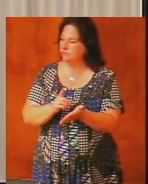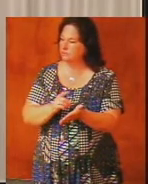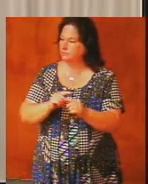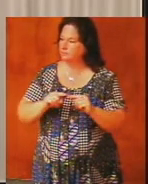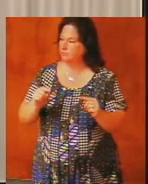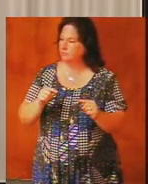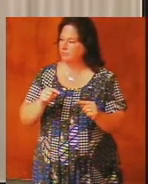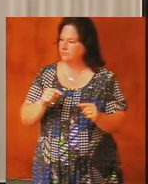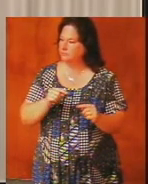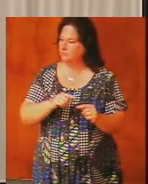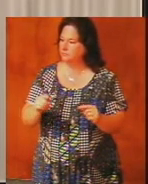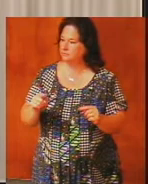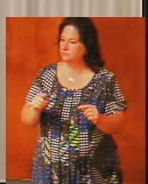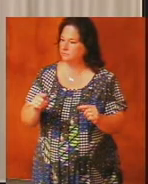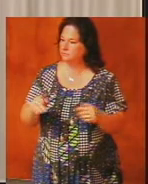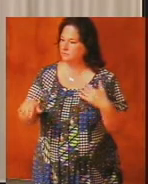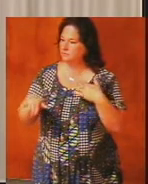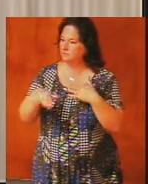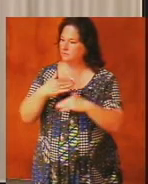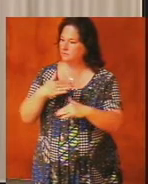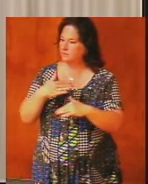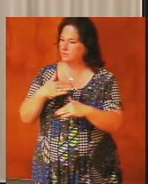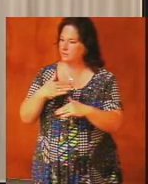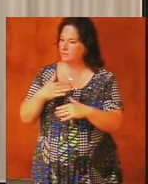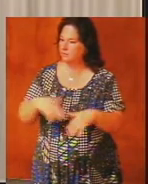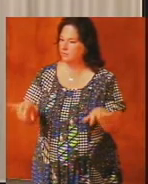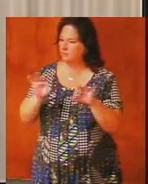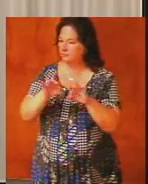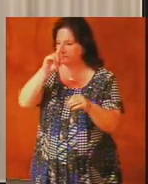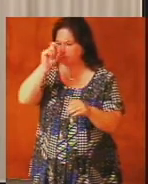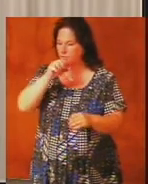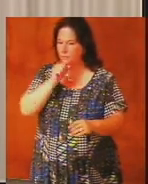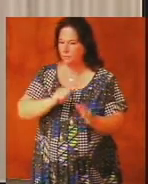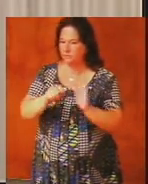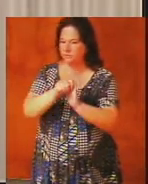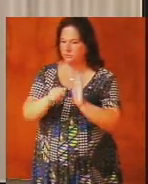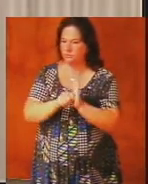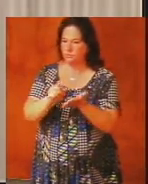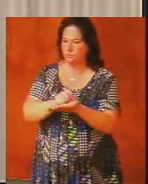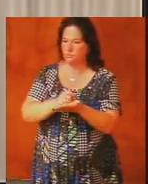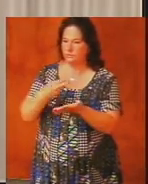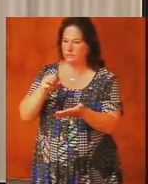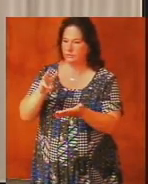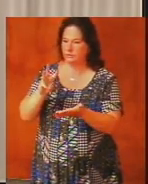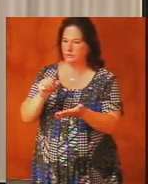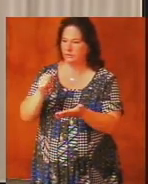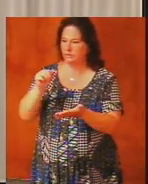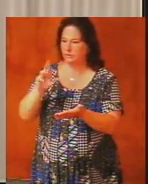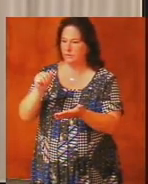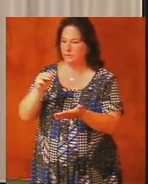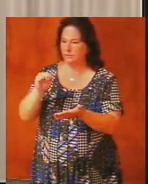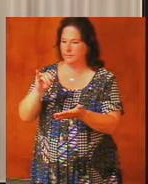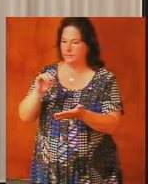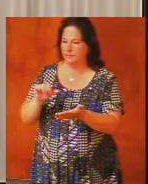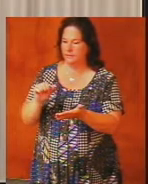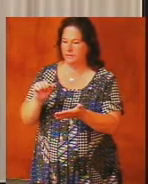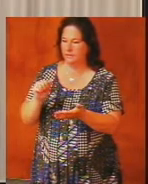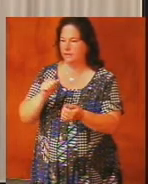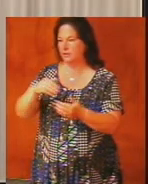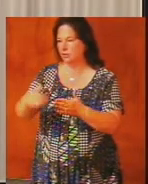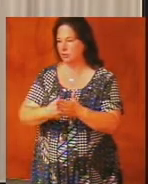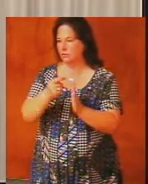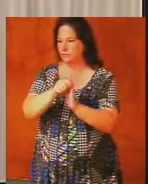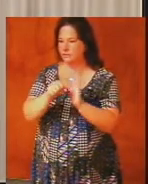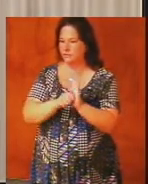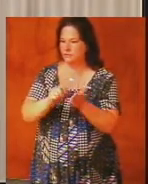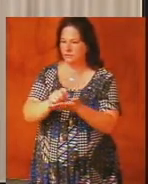but they are of limited value because the Old Testament was written in Hebrew and Aramaic, and the New Testament was written in